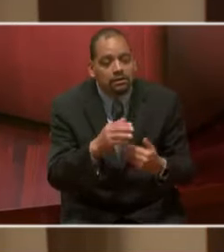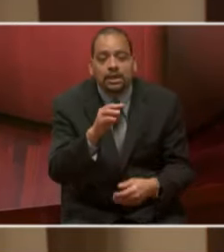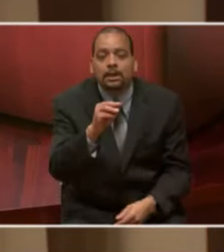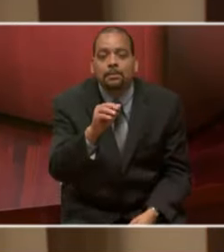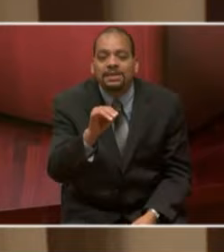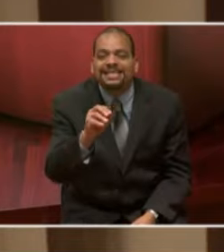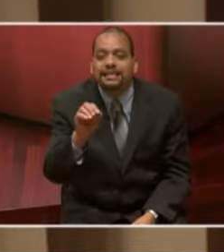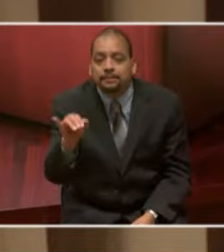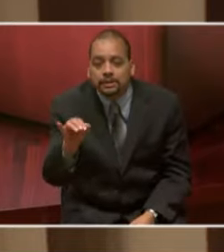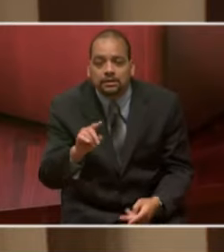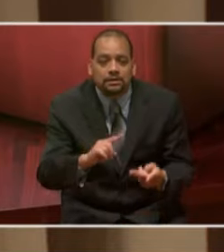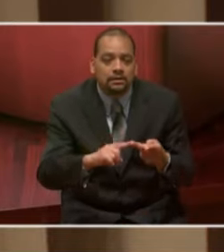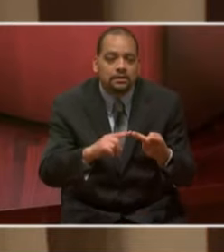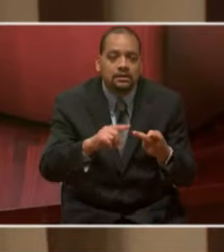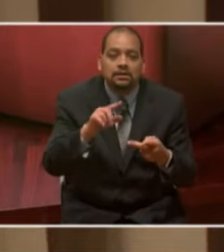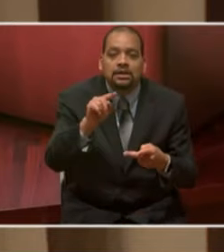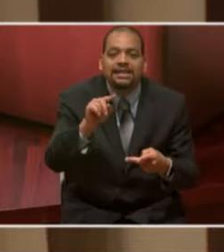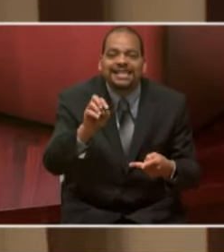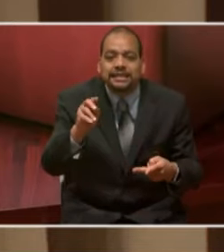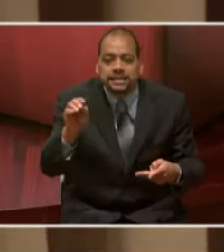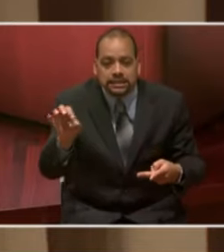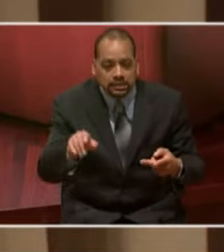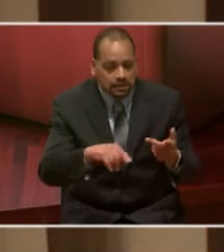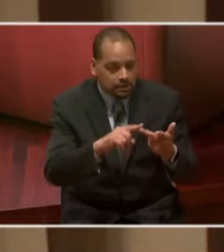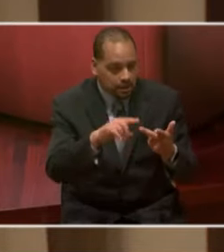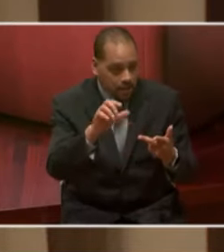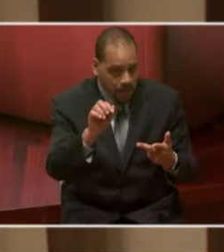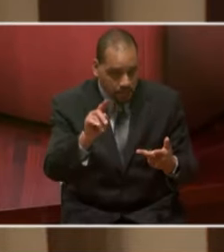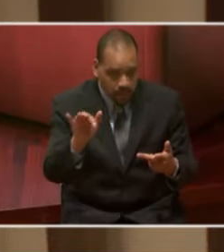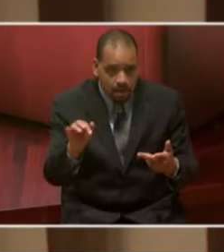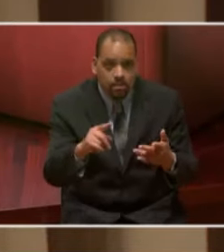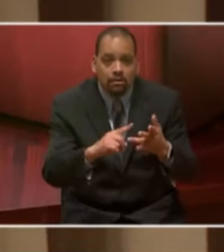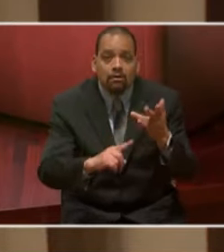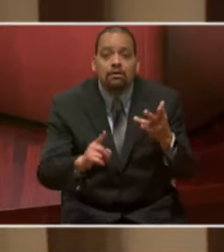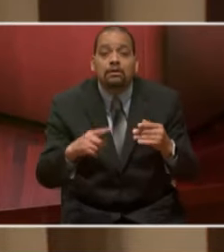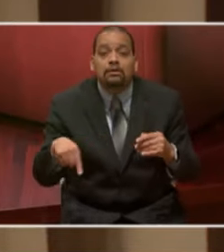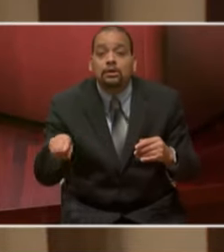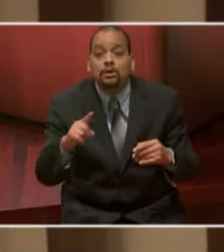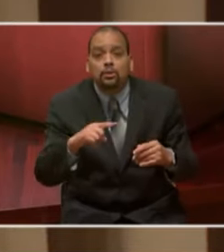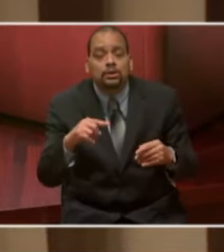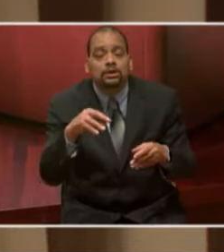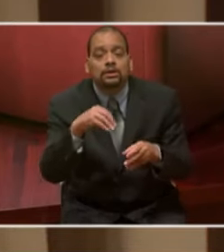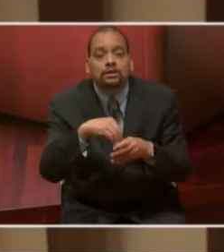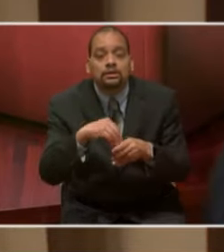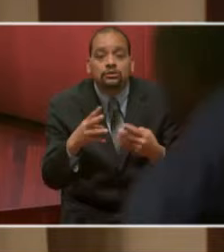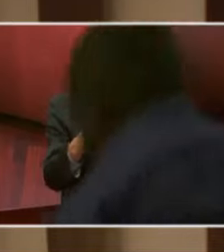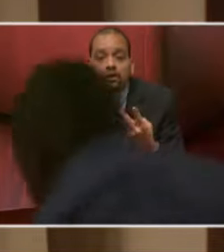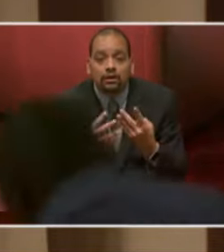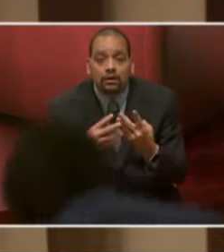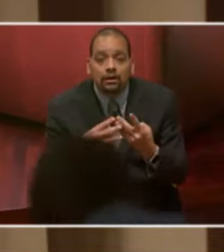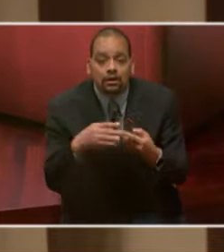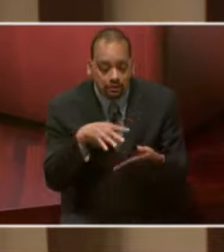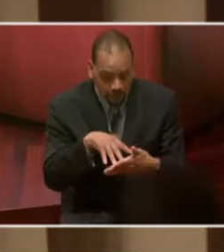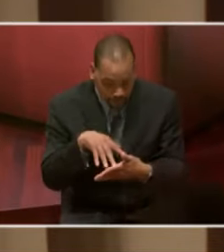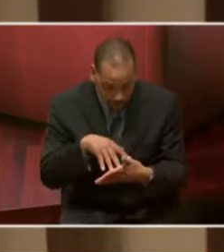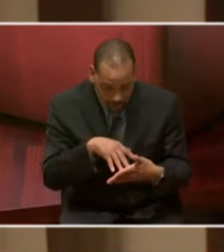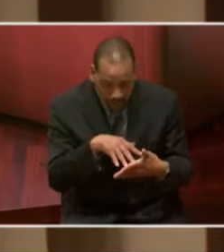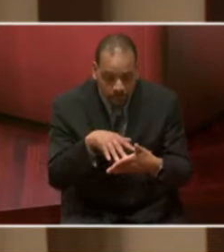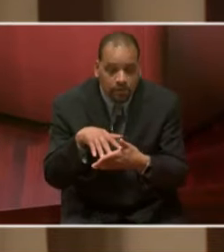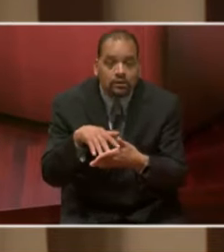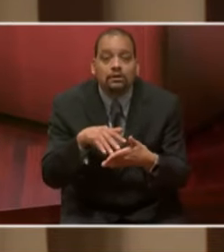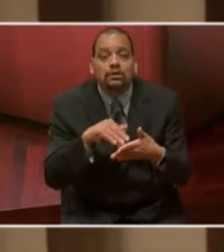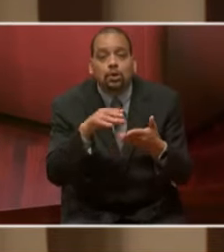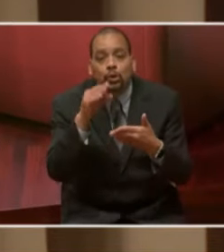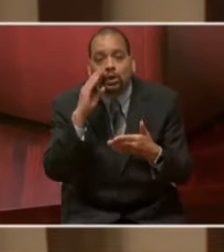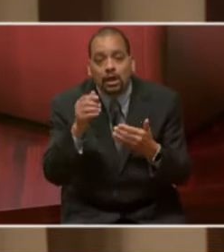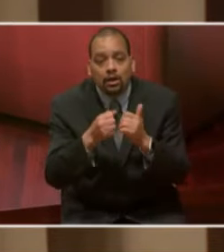Wonderful meal. But someone said that night, eat well. This may be like the Last Supper. The next